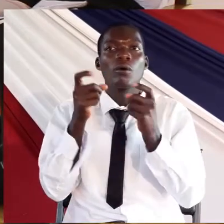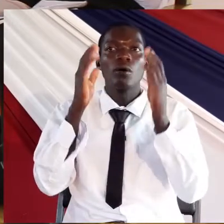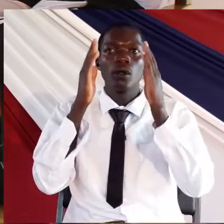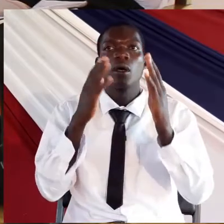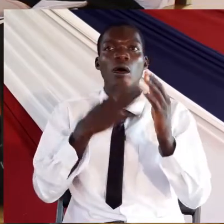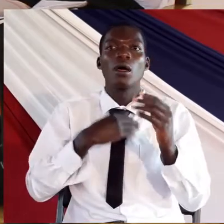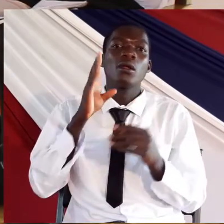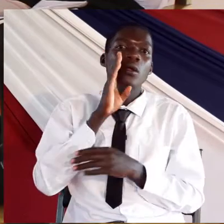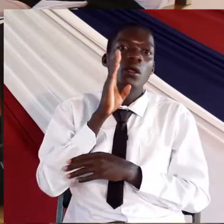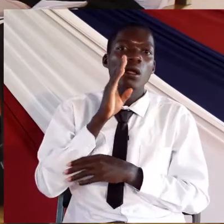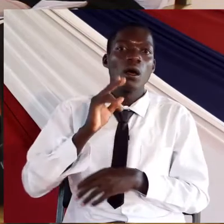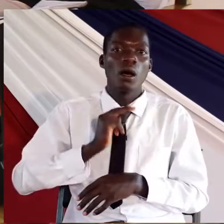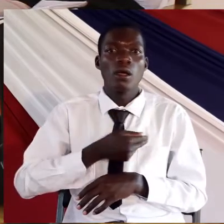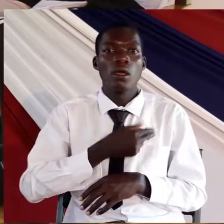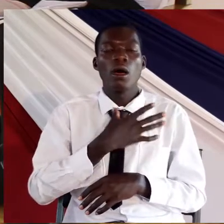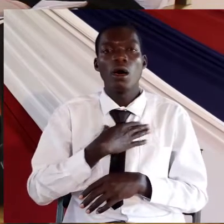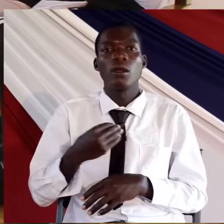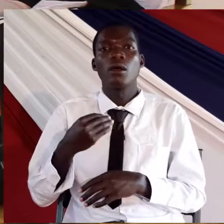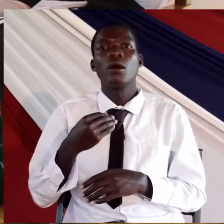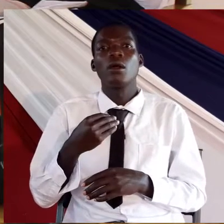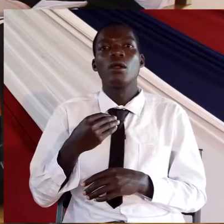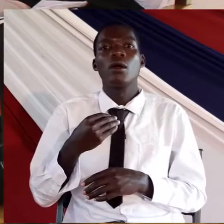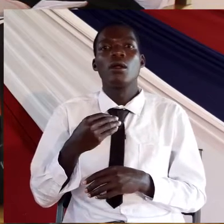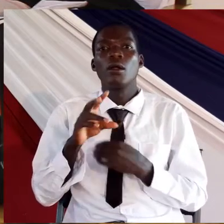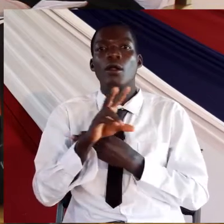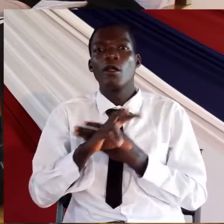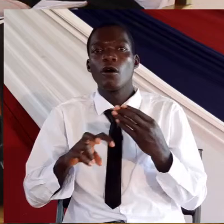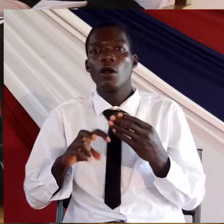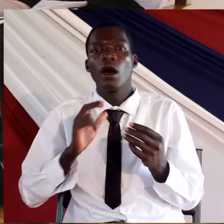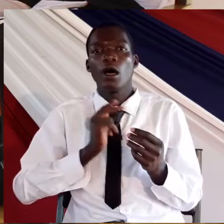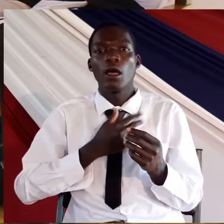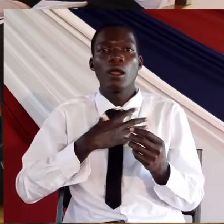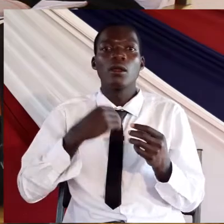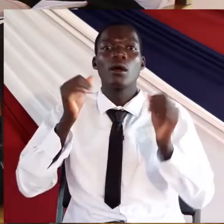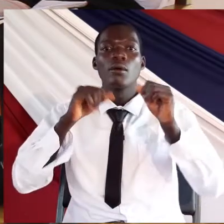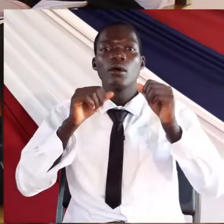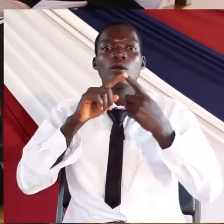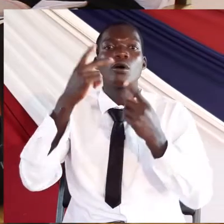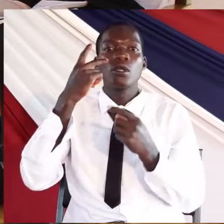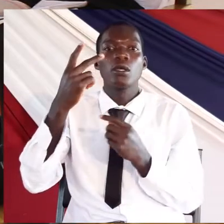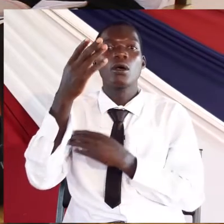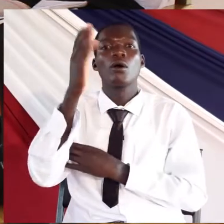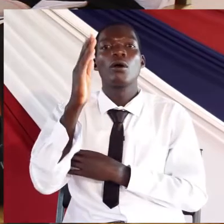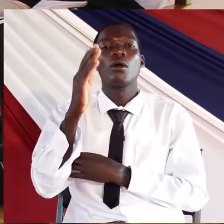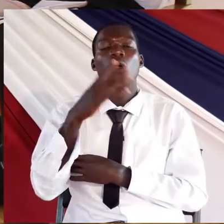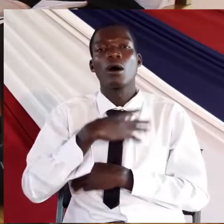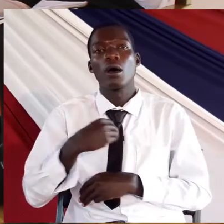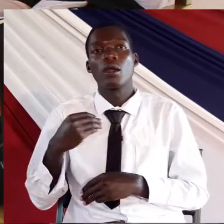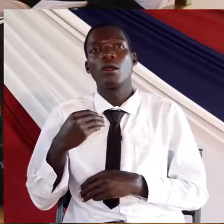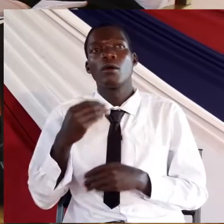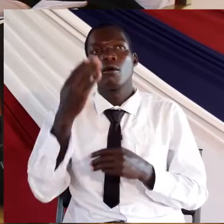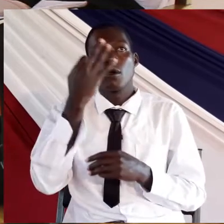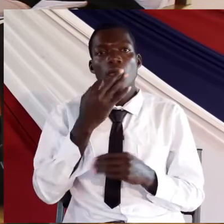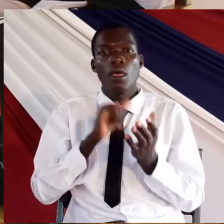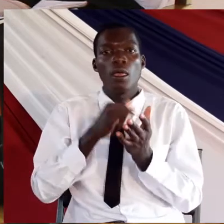And so cheating us and depriving us the ability to see God in his glory mm-hmm. and also to give him glory.